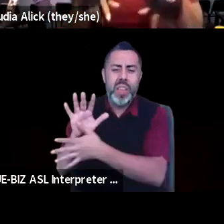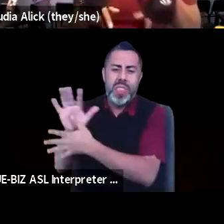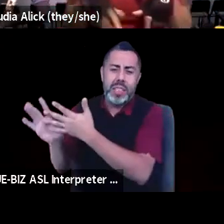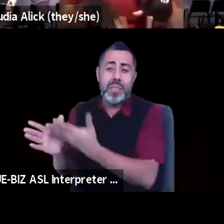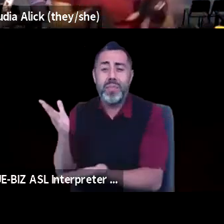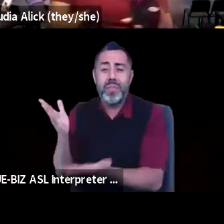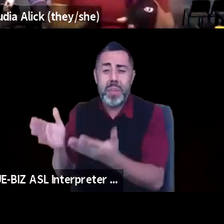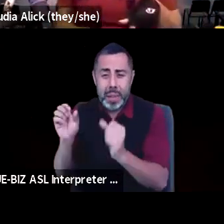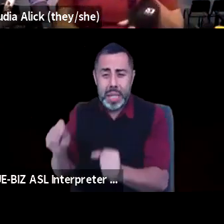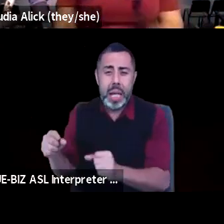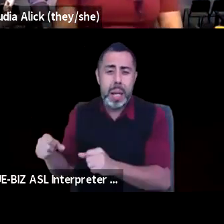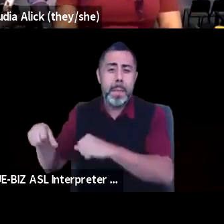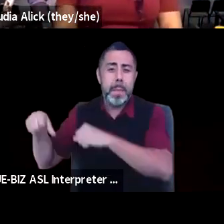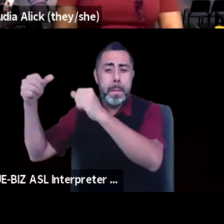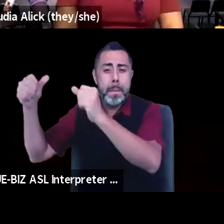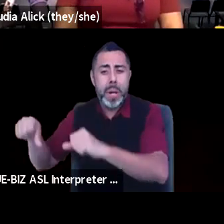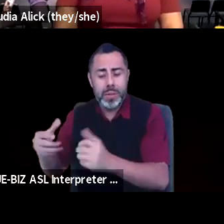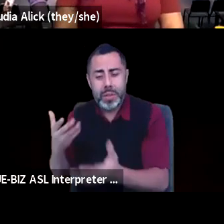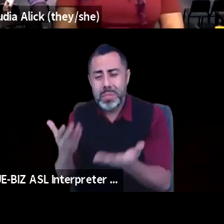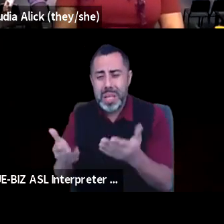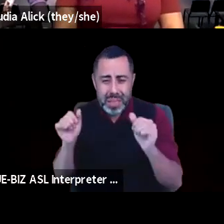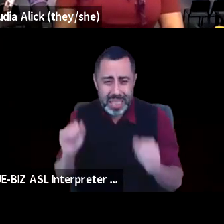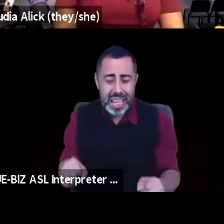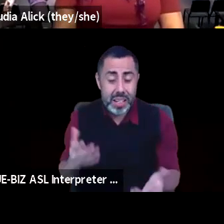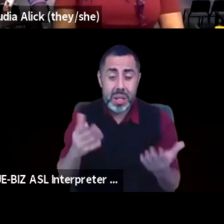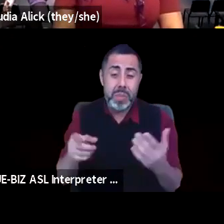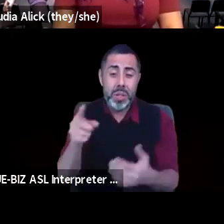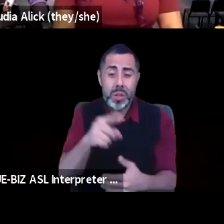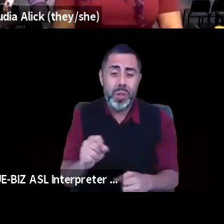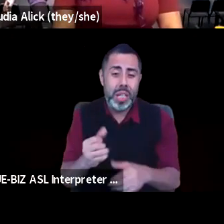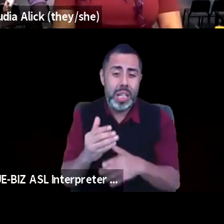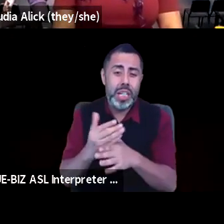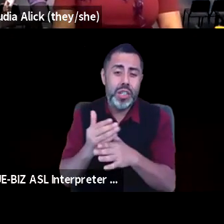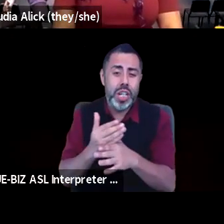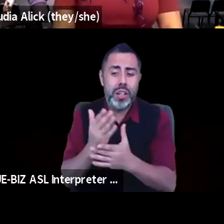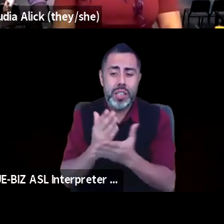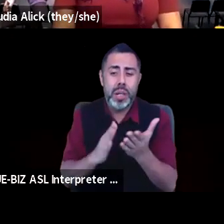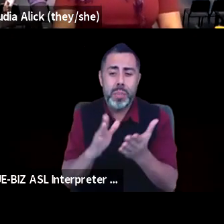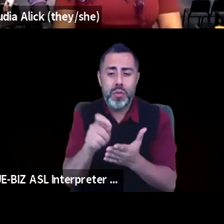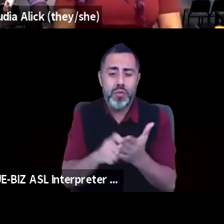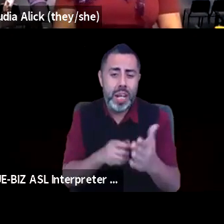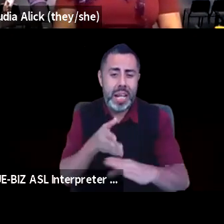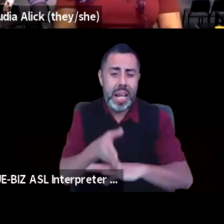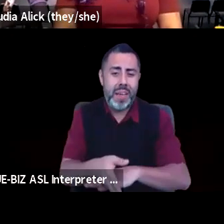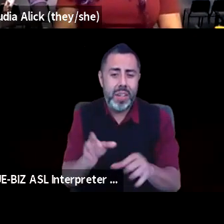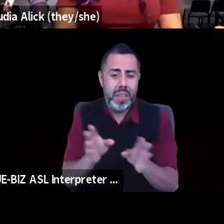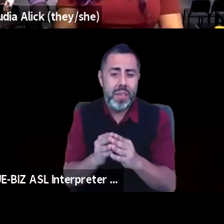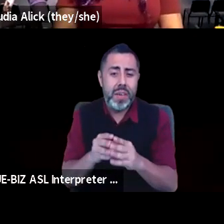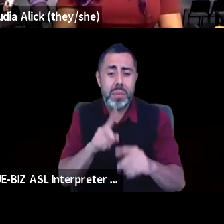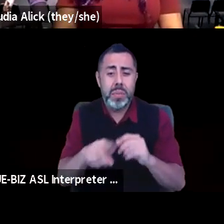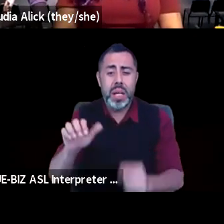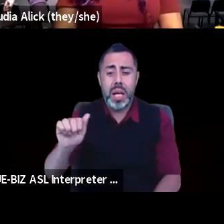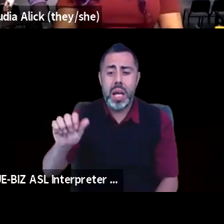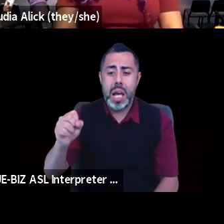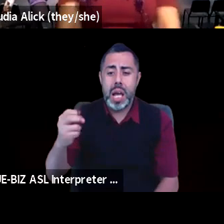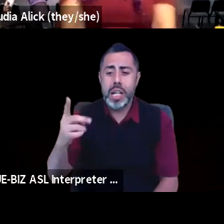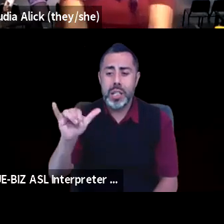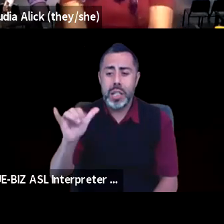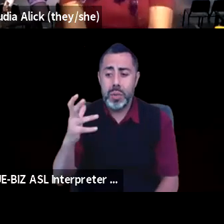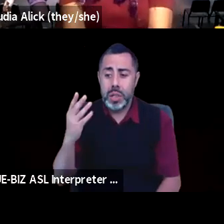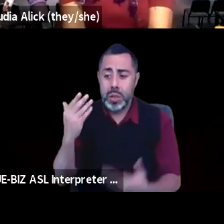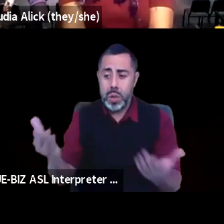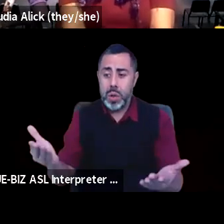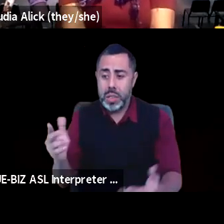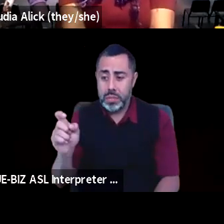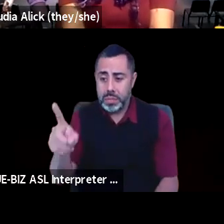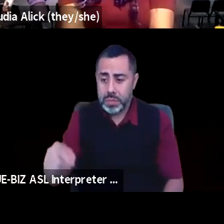post about it. Maybe we can, we can share some writing after the fact. But Ashley, do you want to jump in with that